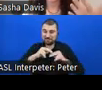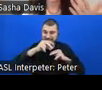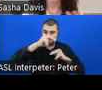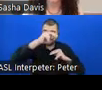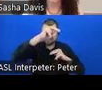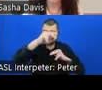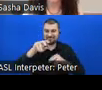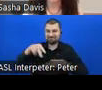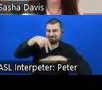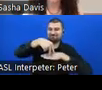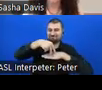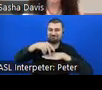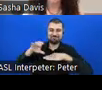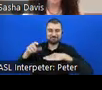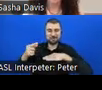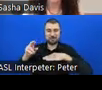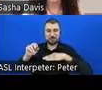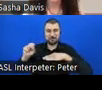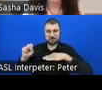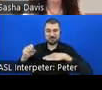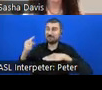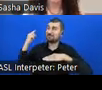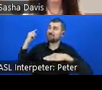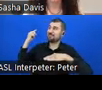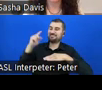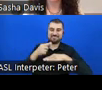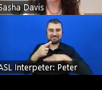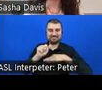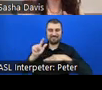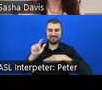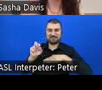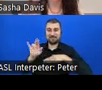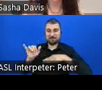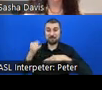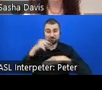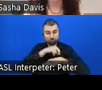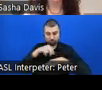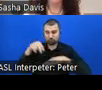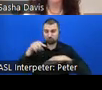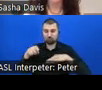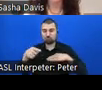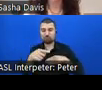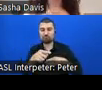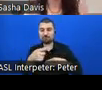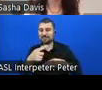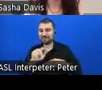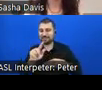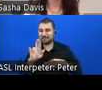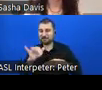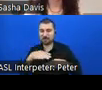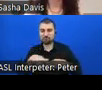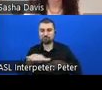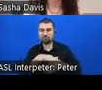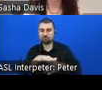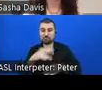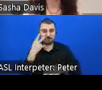the gallery behind him. So if you were to follow up the stairs and go back into the gallery, this is something that